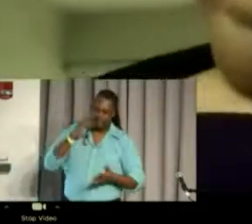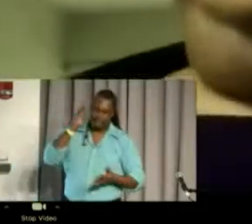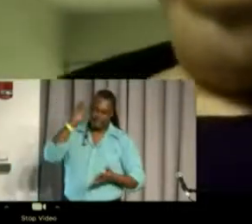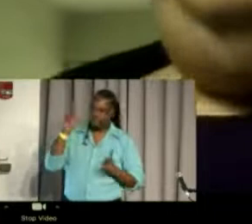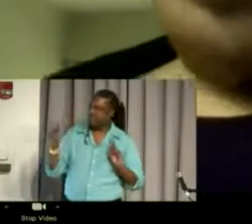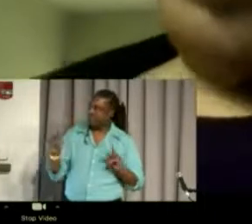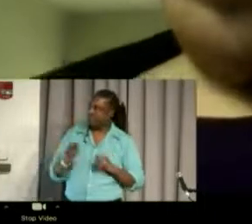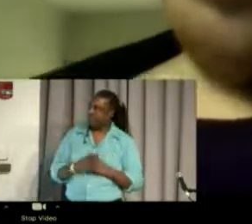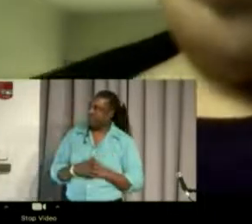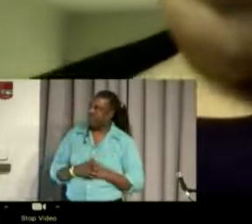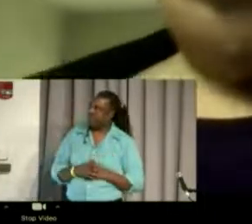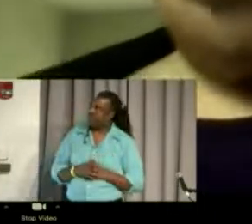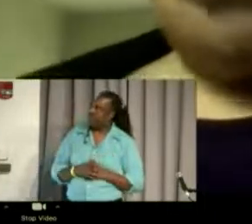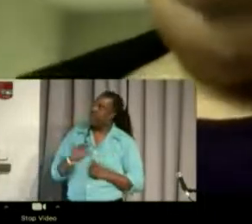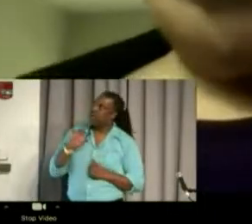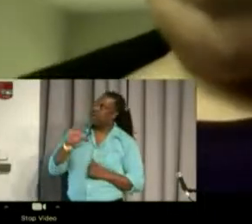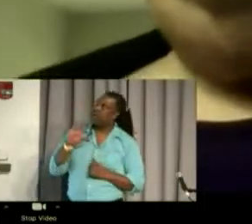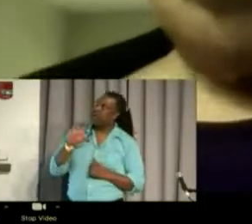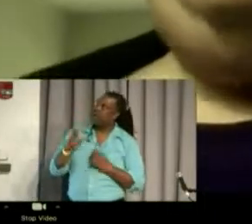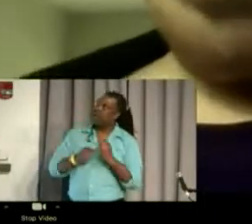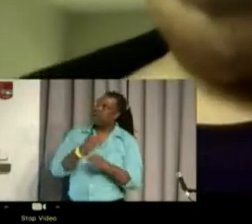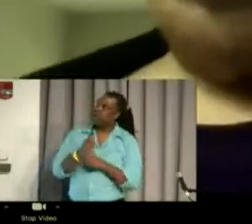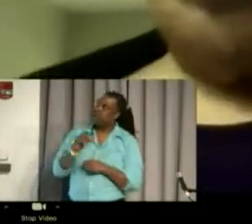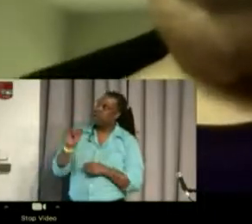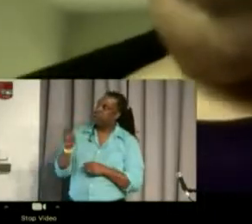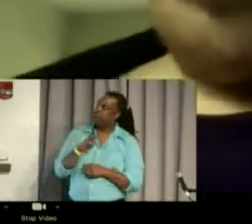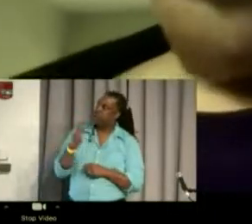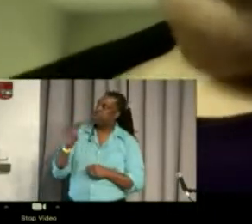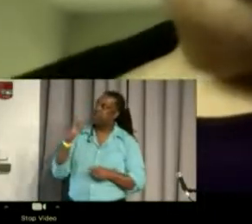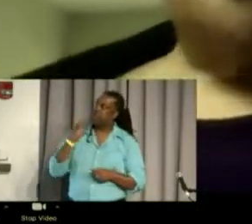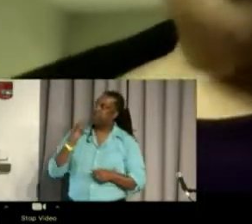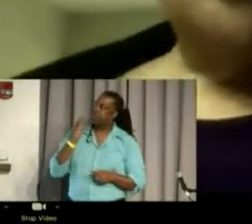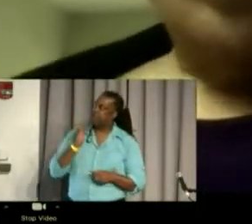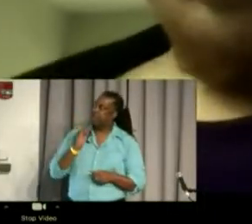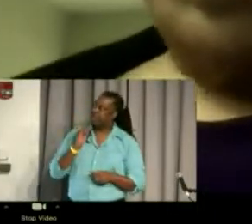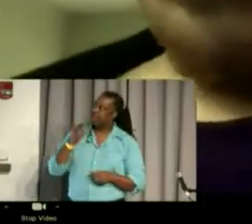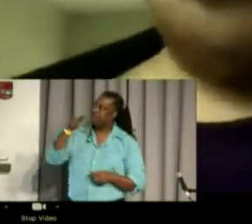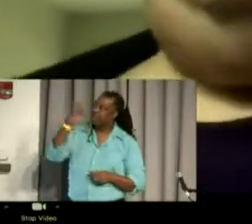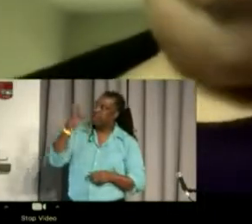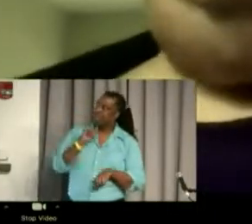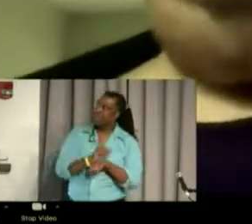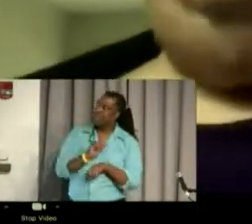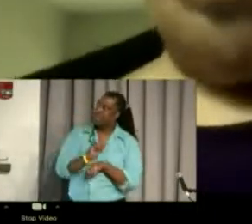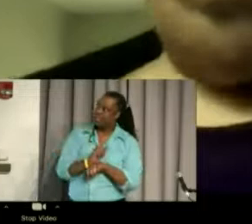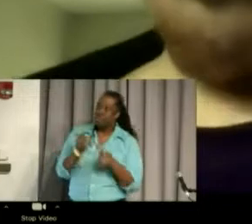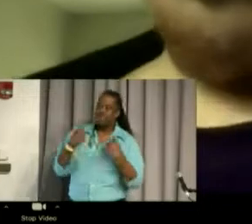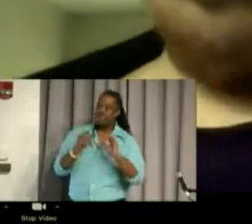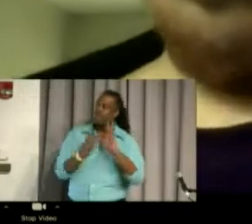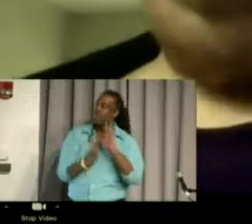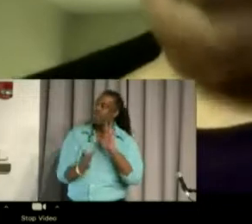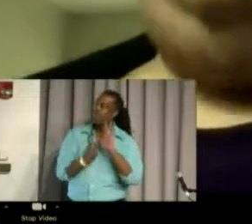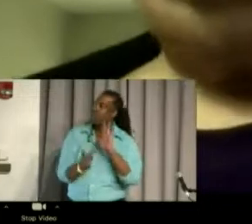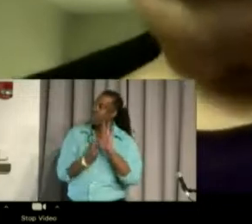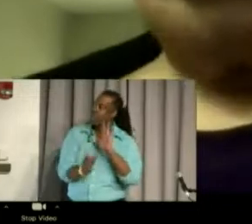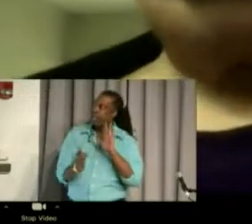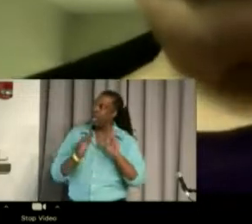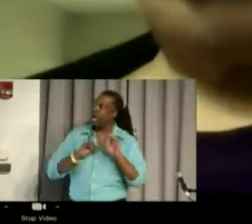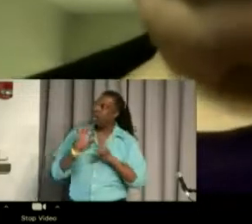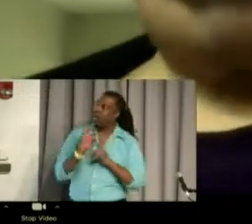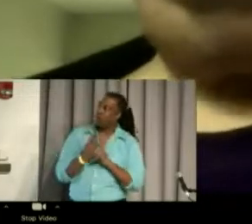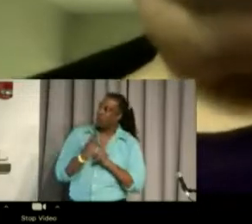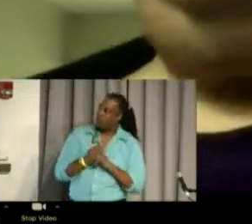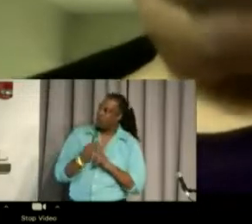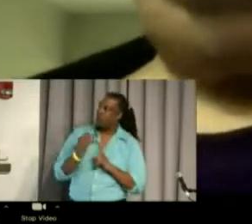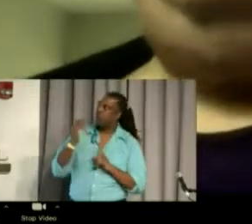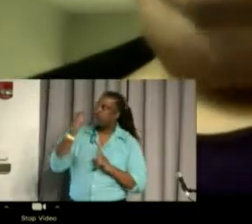500 years into this Western experience with racialized capitalism, Black labor is still exploited, our cultures and knowledges